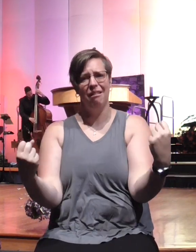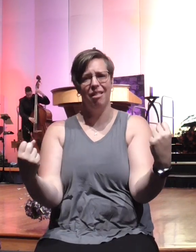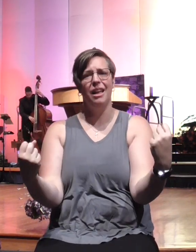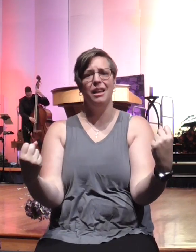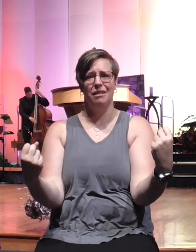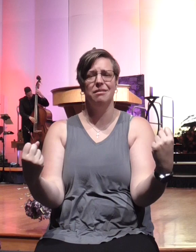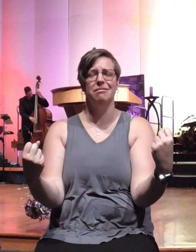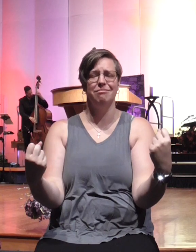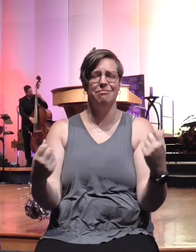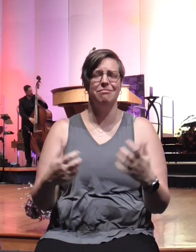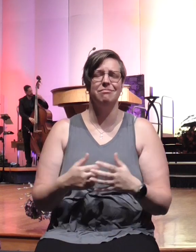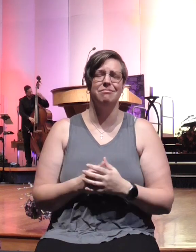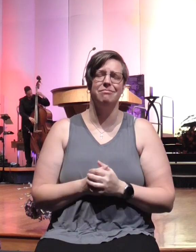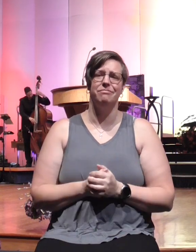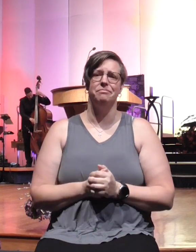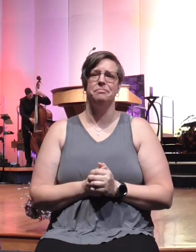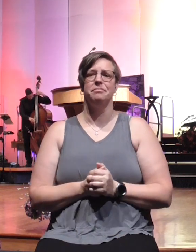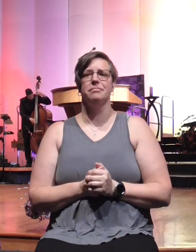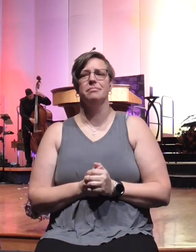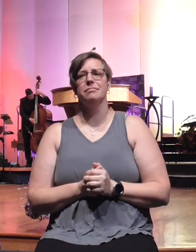friend.